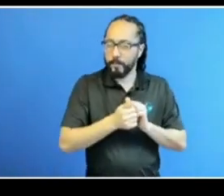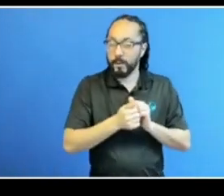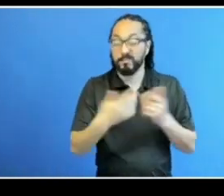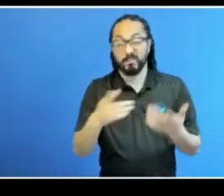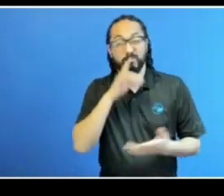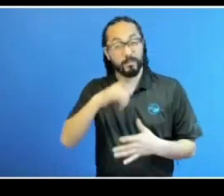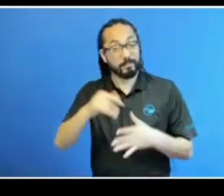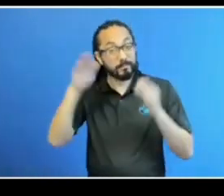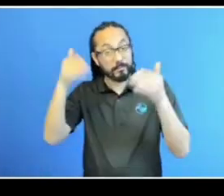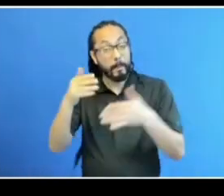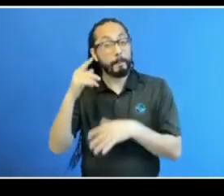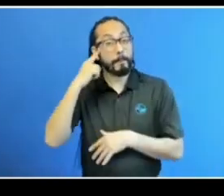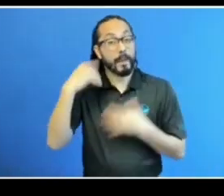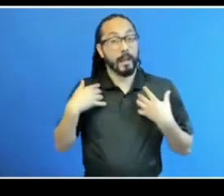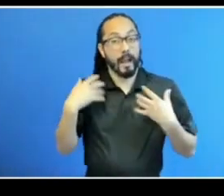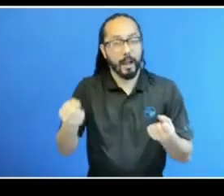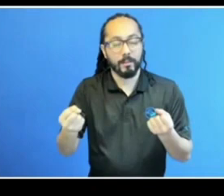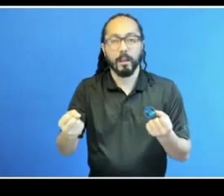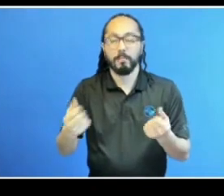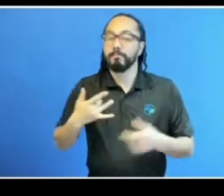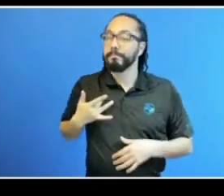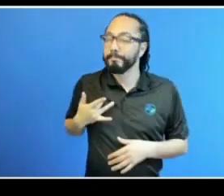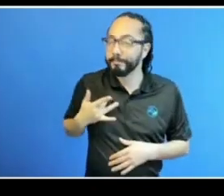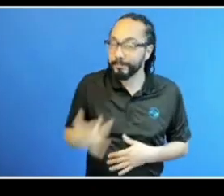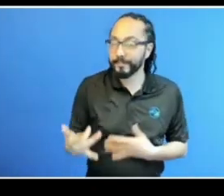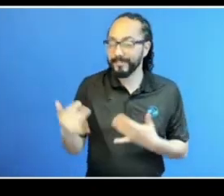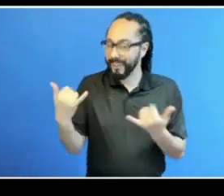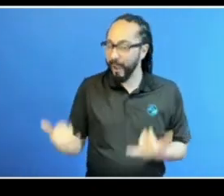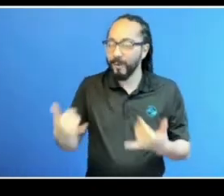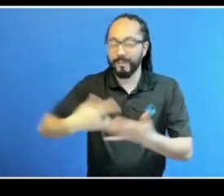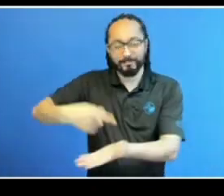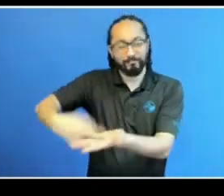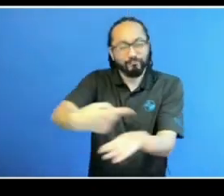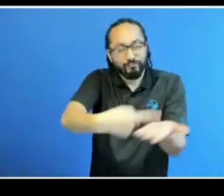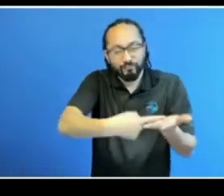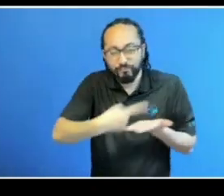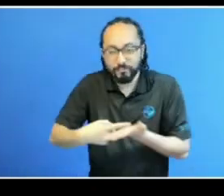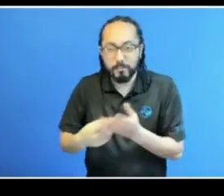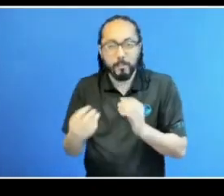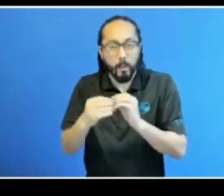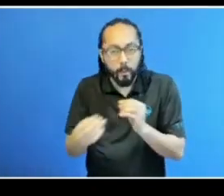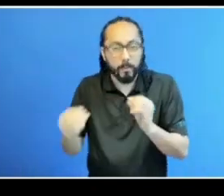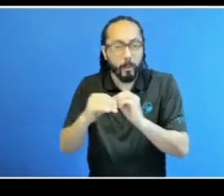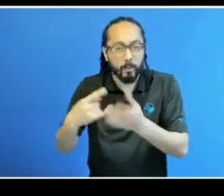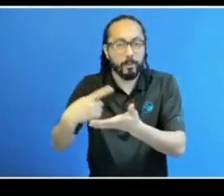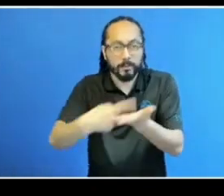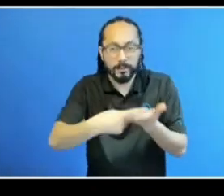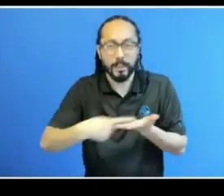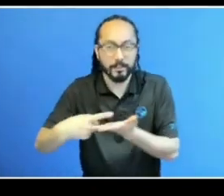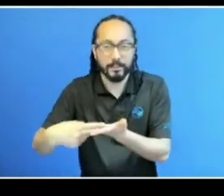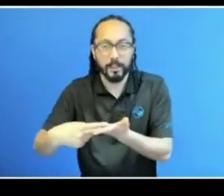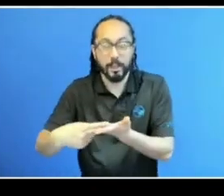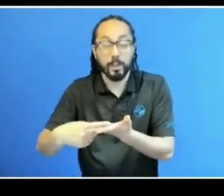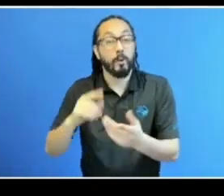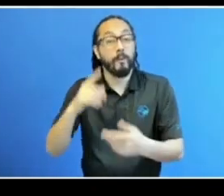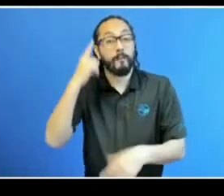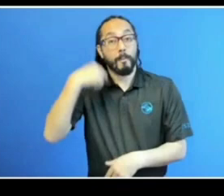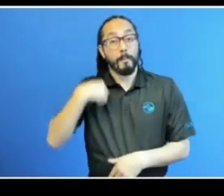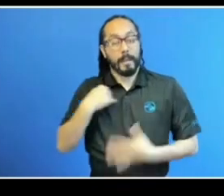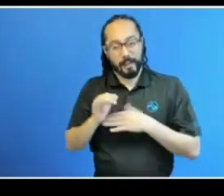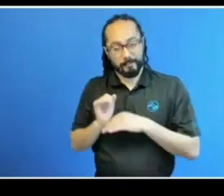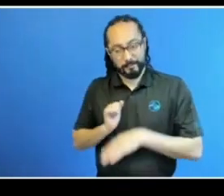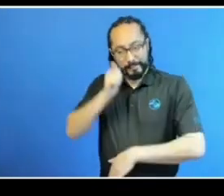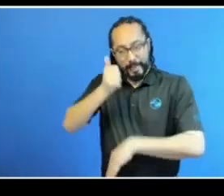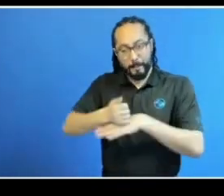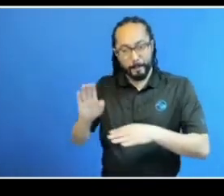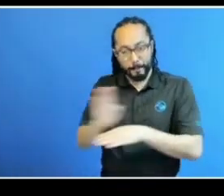more of a commonplace for us to have these discussions out loud. And so for me, starting out, I was like, okay,